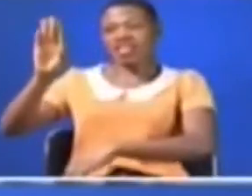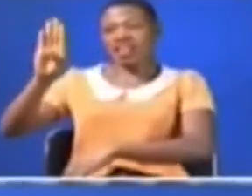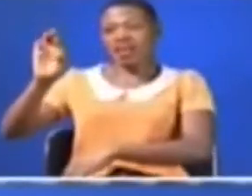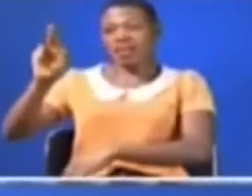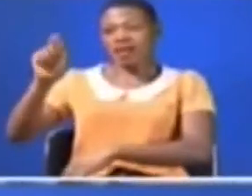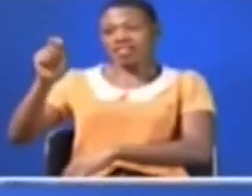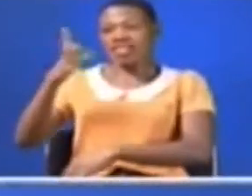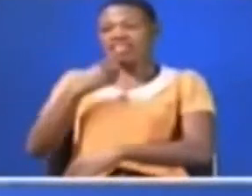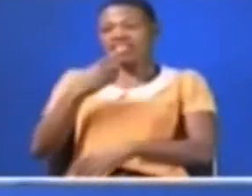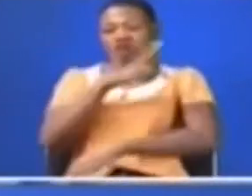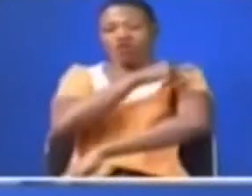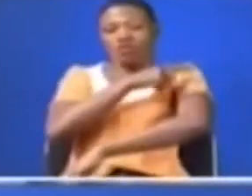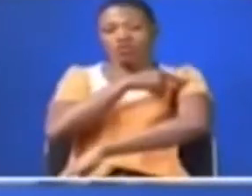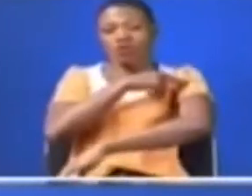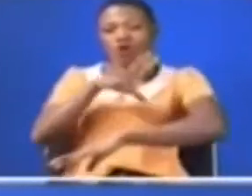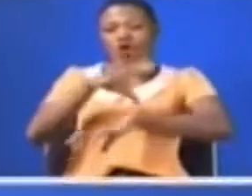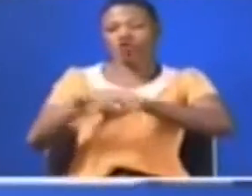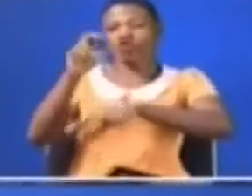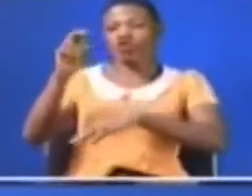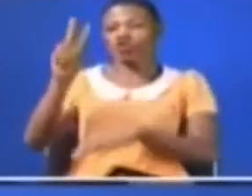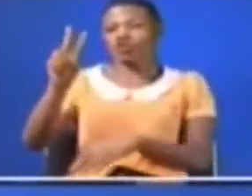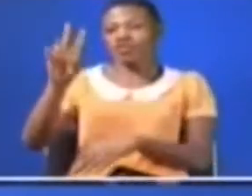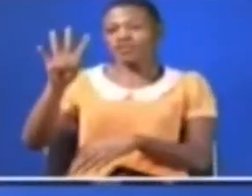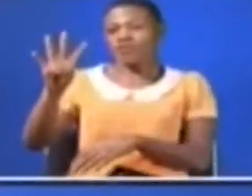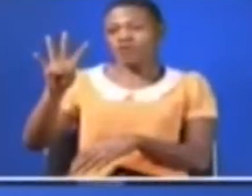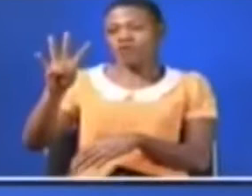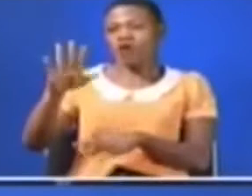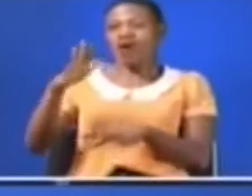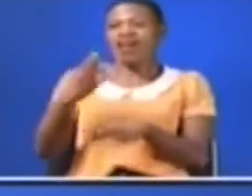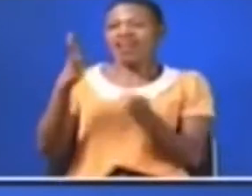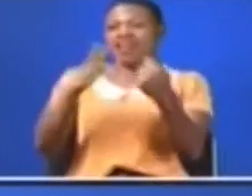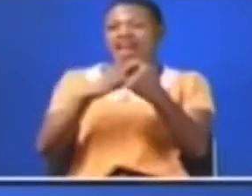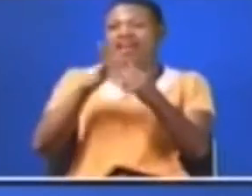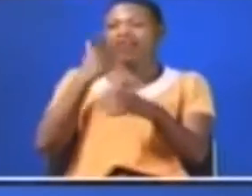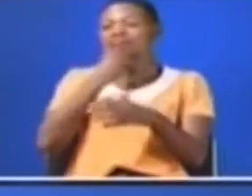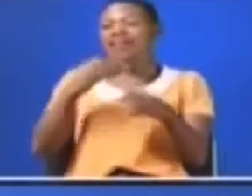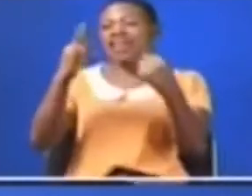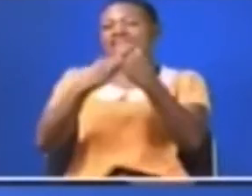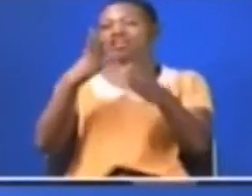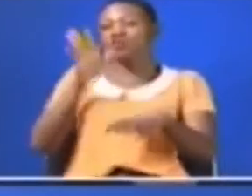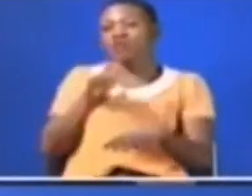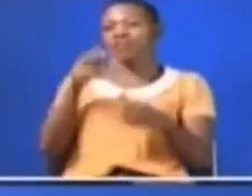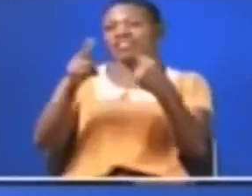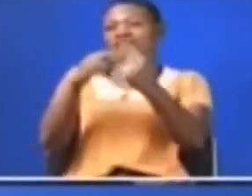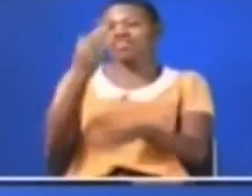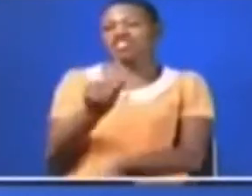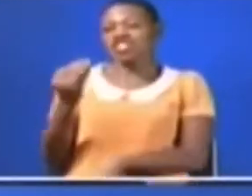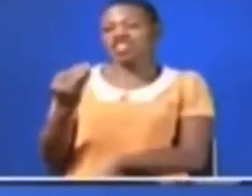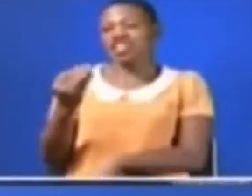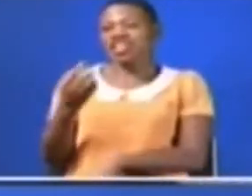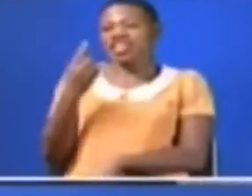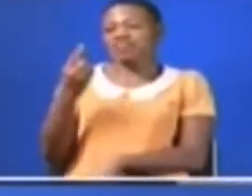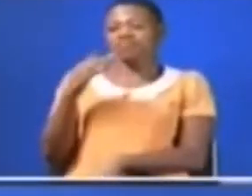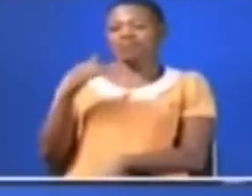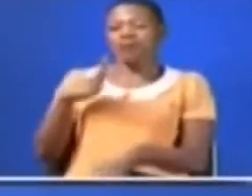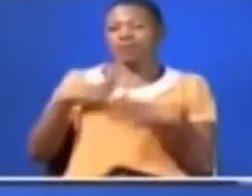hospital received 24 adults, among them 9 men, 8 women and 7 children. Dr. Cheriot says the